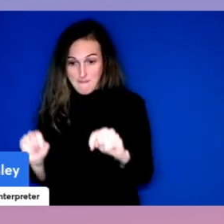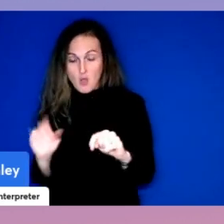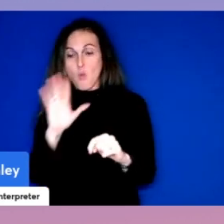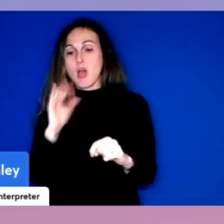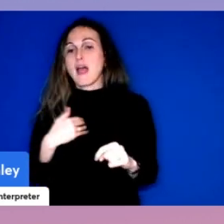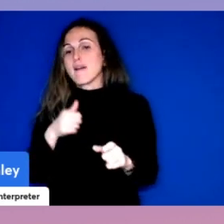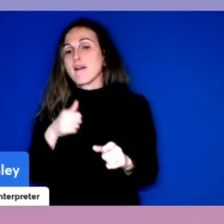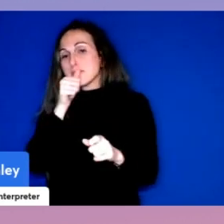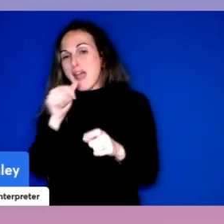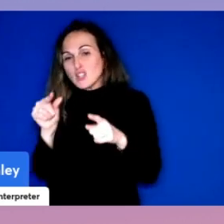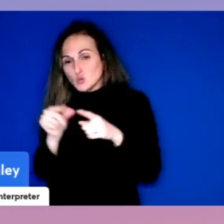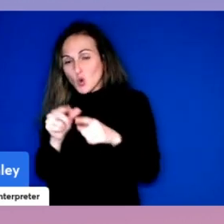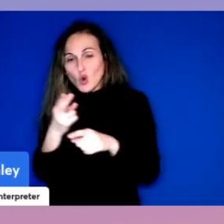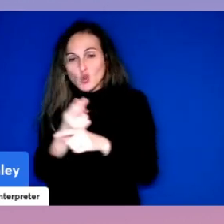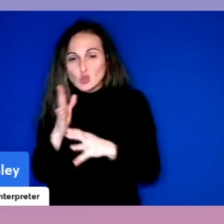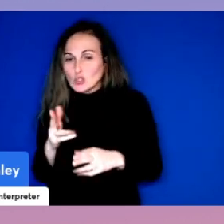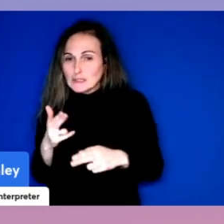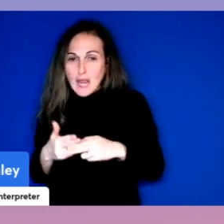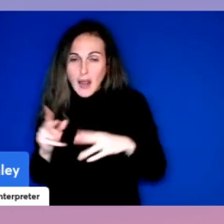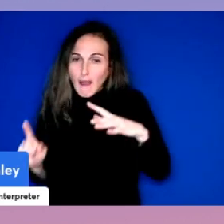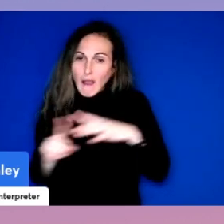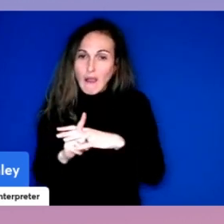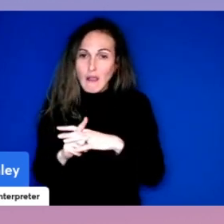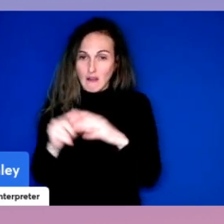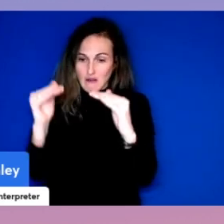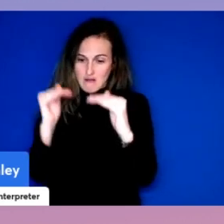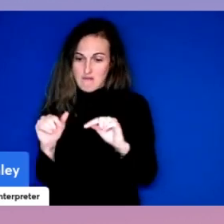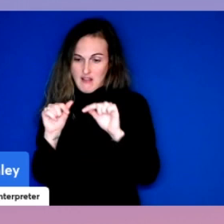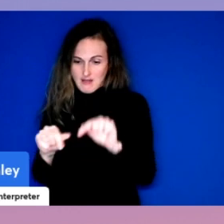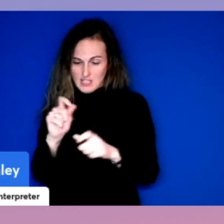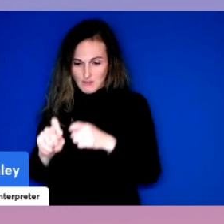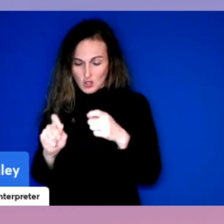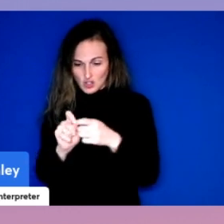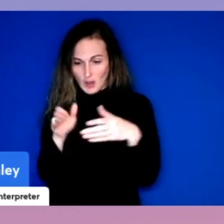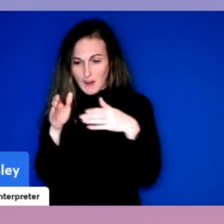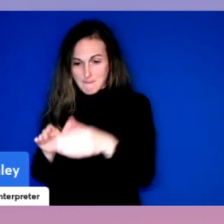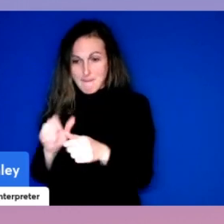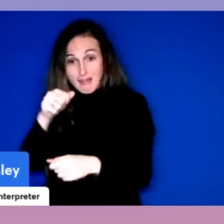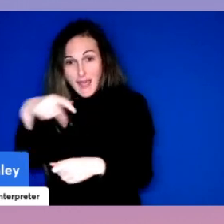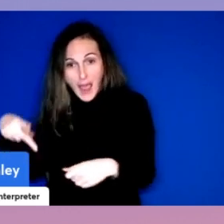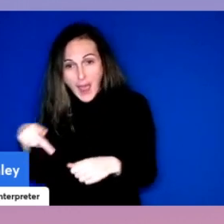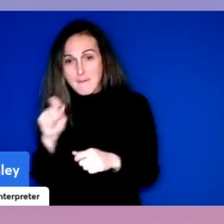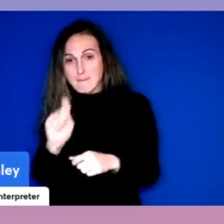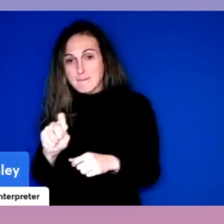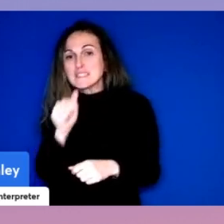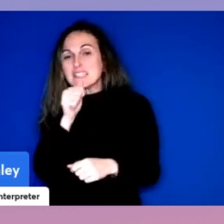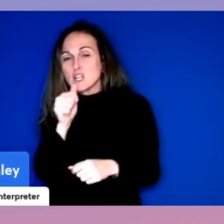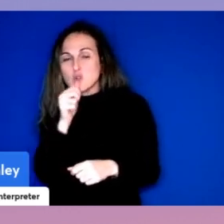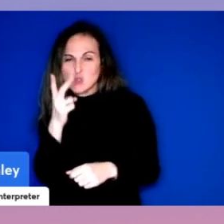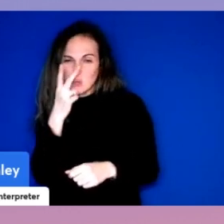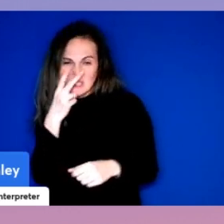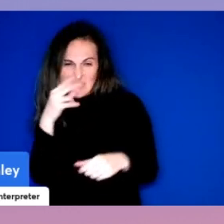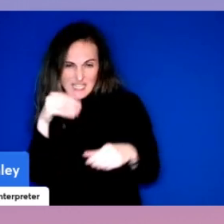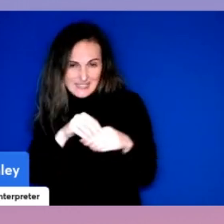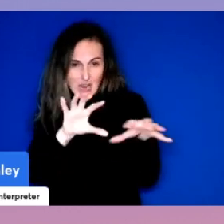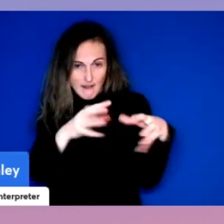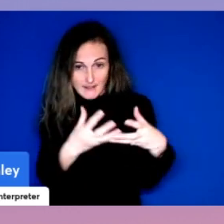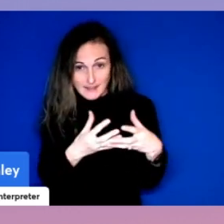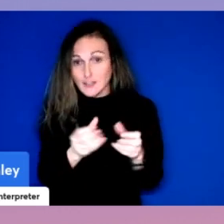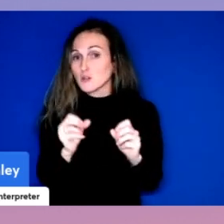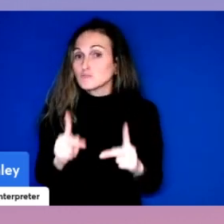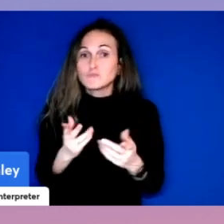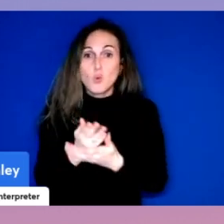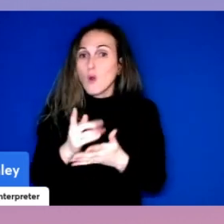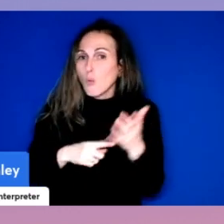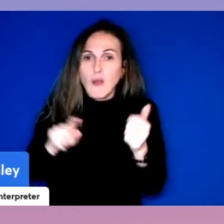render the username, and it's going to be at this particular path, app secrets, that we'll see inside the container. All right, what